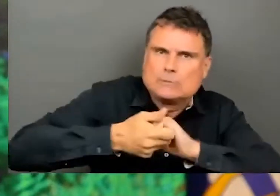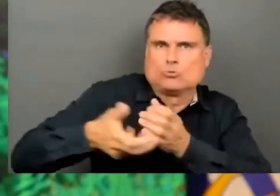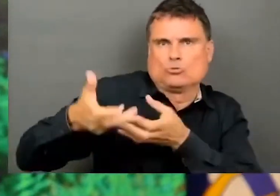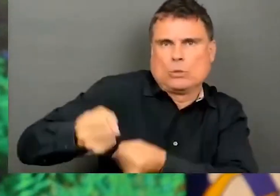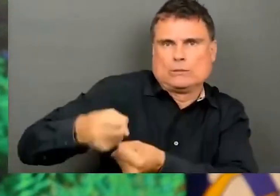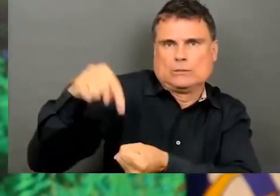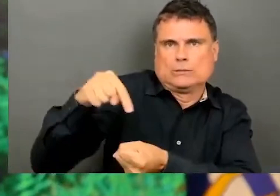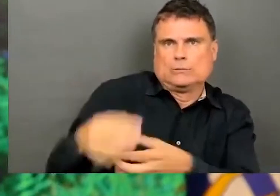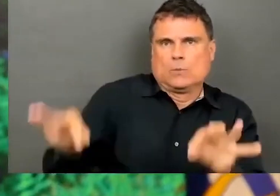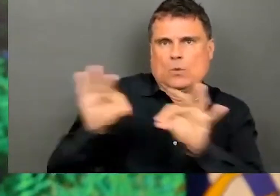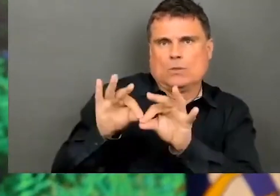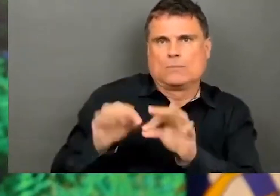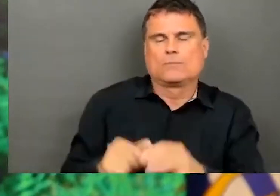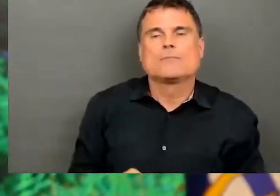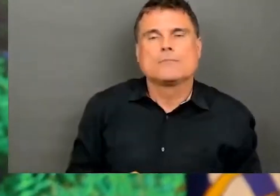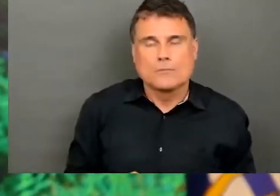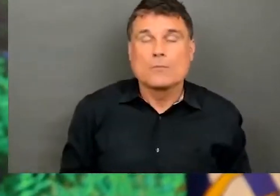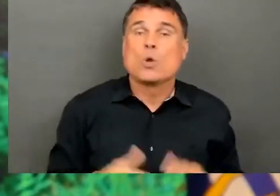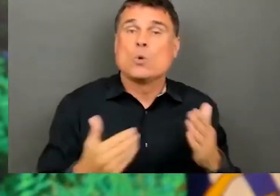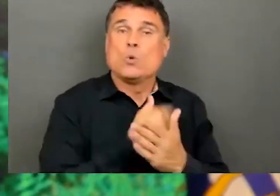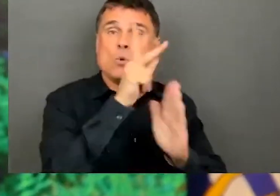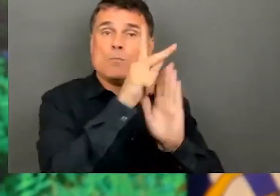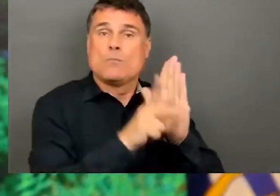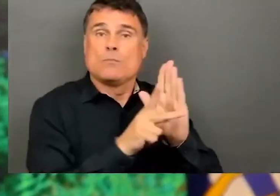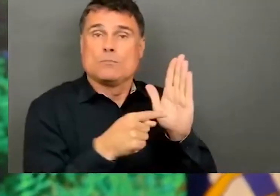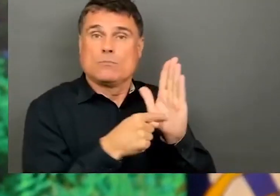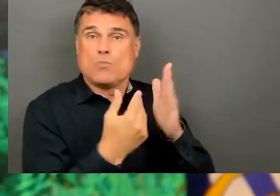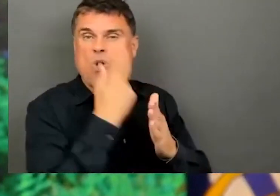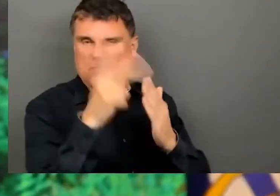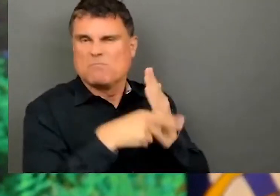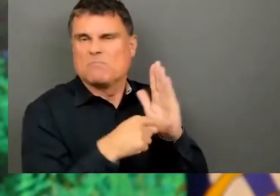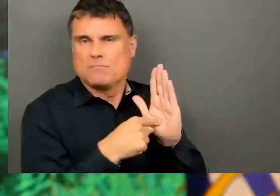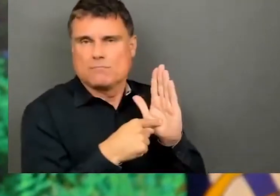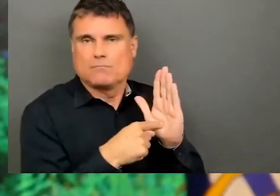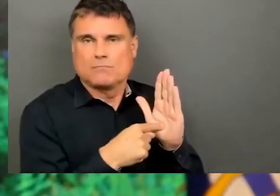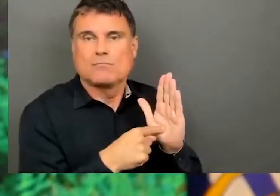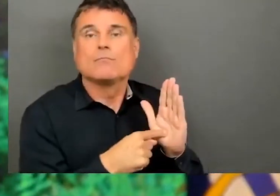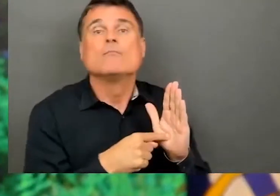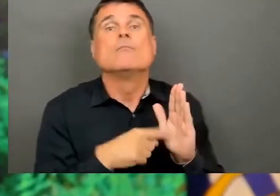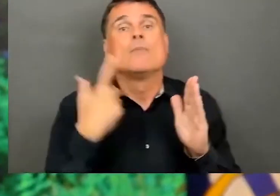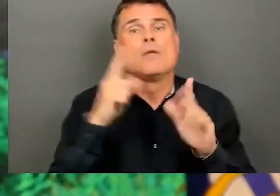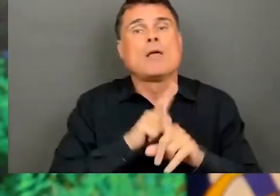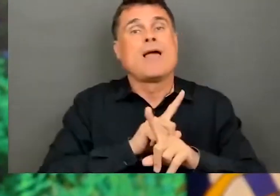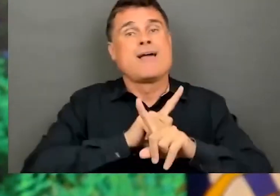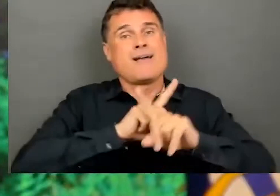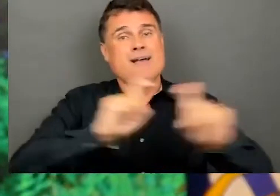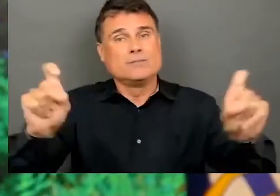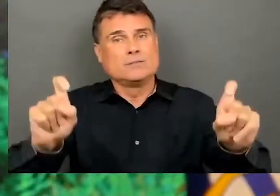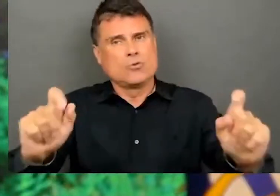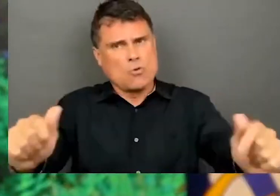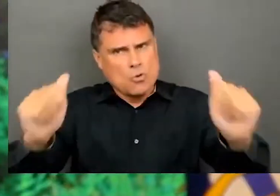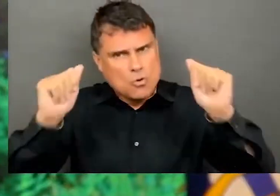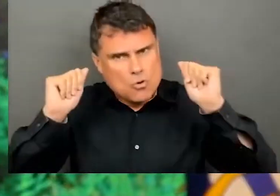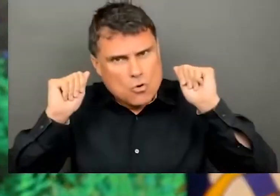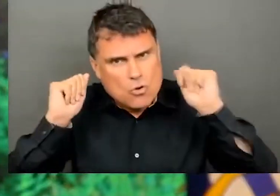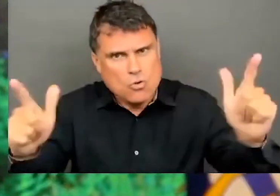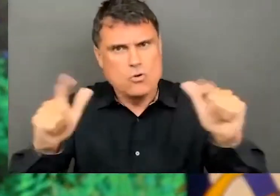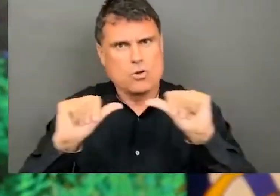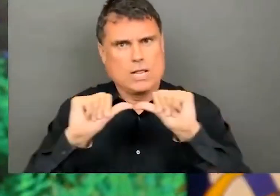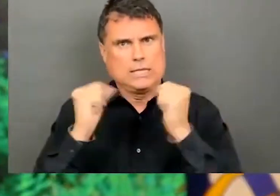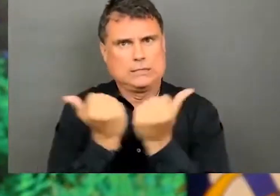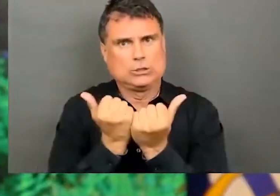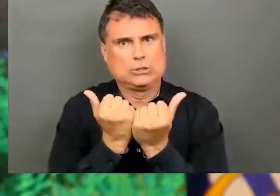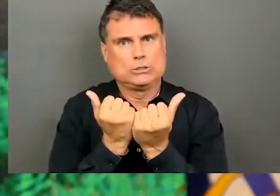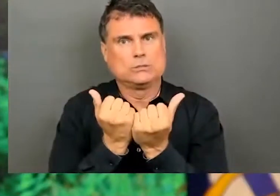regional health authorities, agencies, and healthcare providers to work to create guidelines for the administration